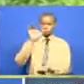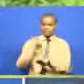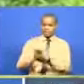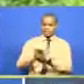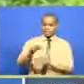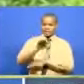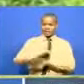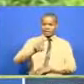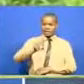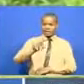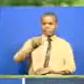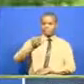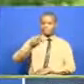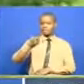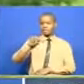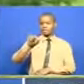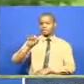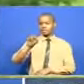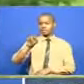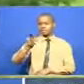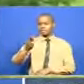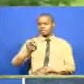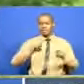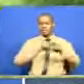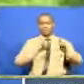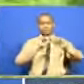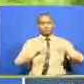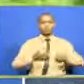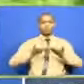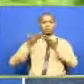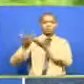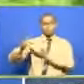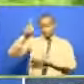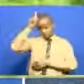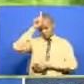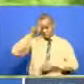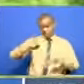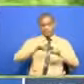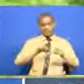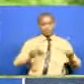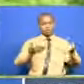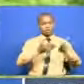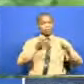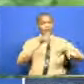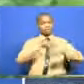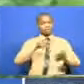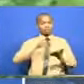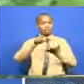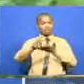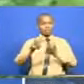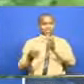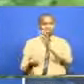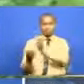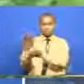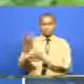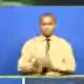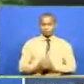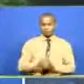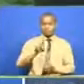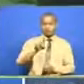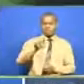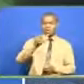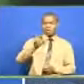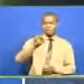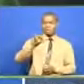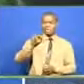Pakistan and a 14% drop in exports to Egypt, the country's top two buyers of the produce. Pakistan remains Kenya's